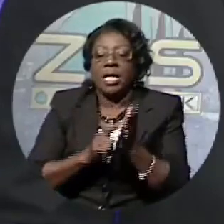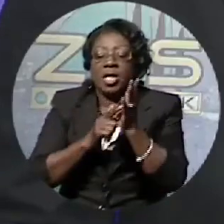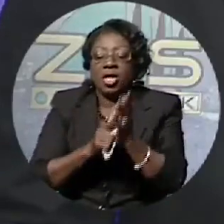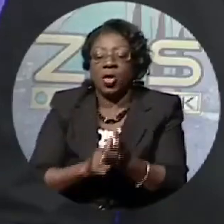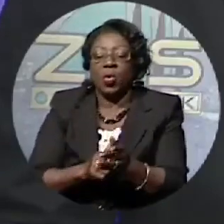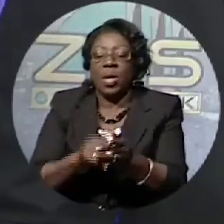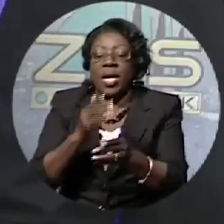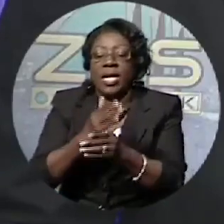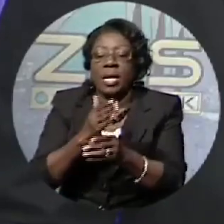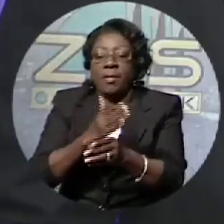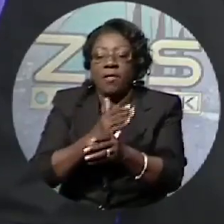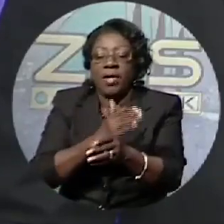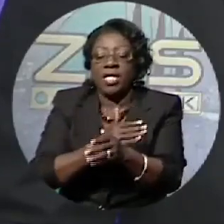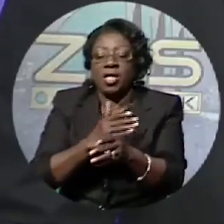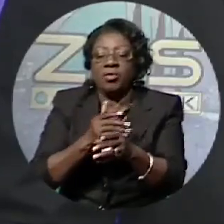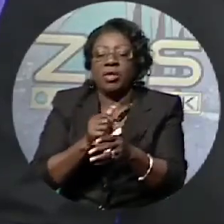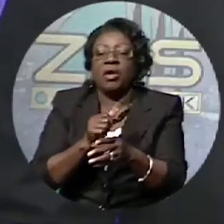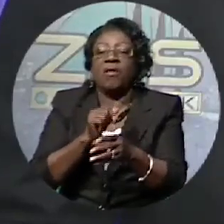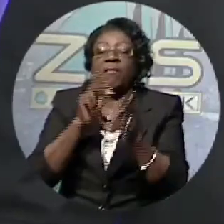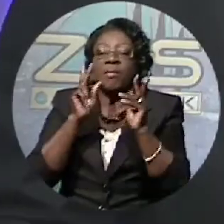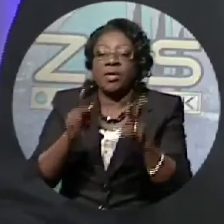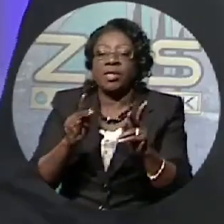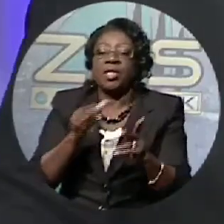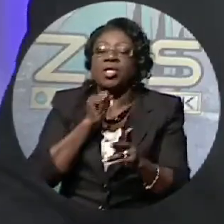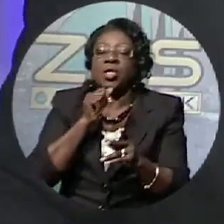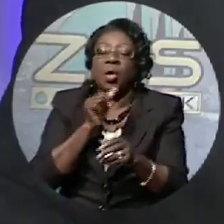Gibson explains from his point of view.